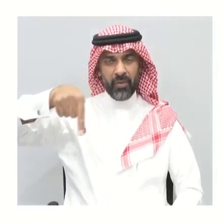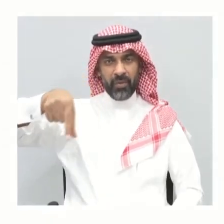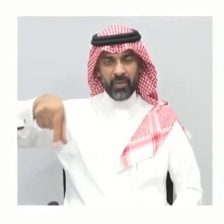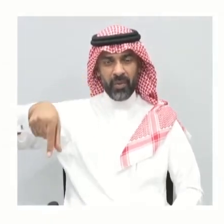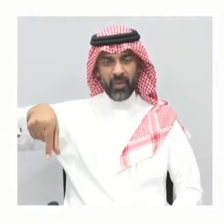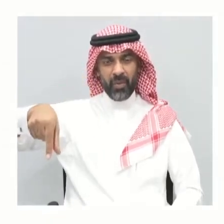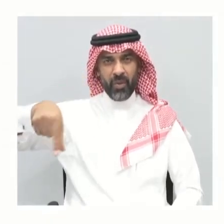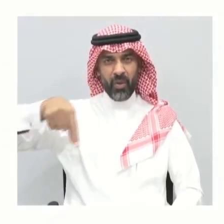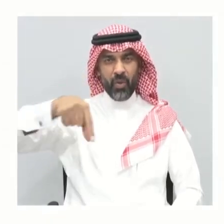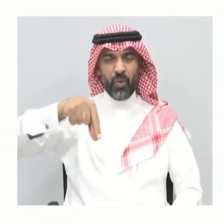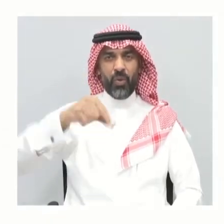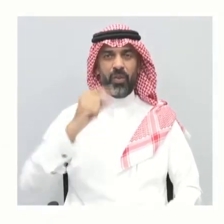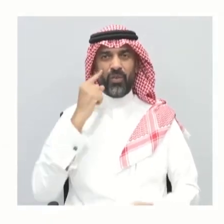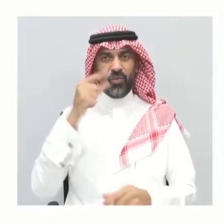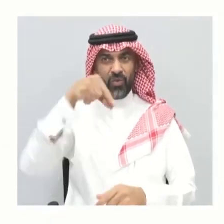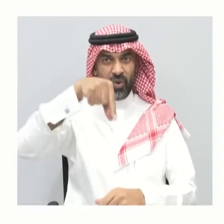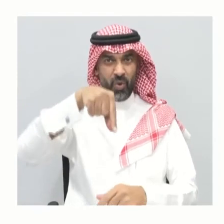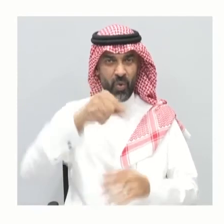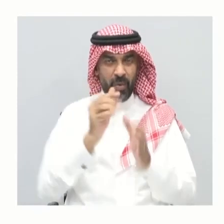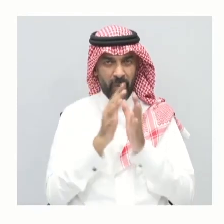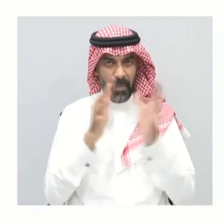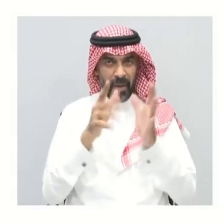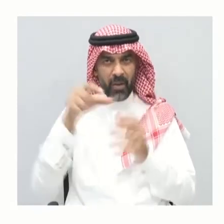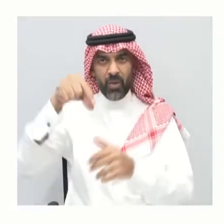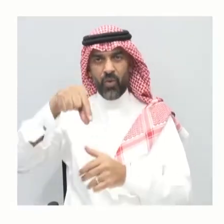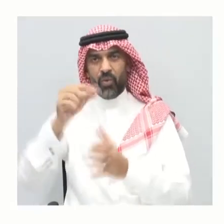T, uppercase, lowercase,